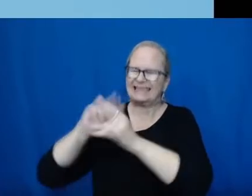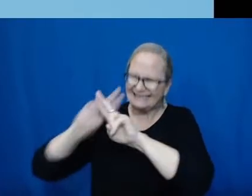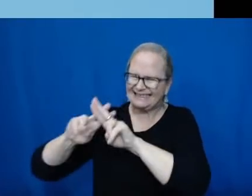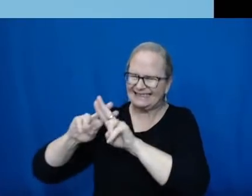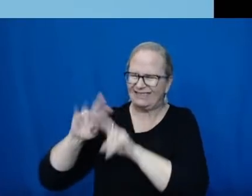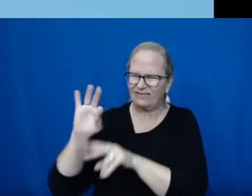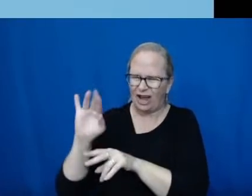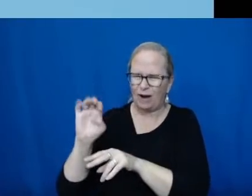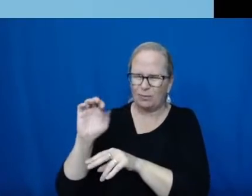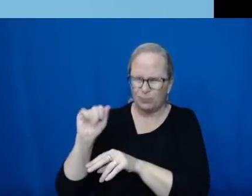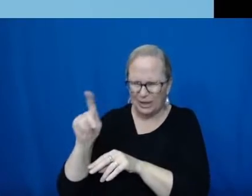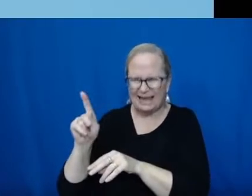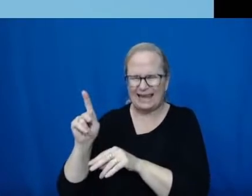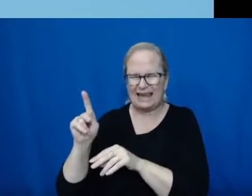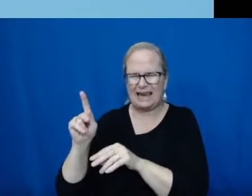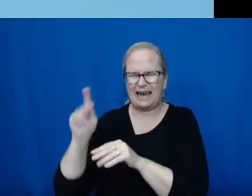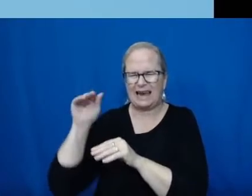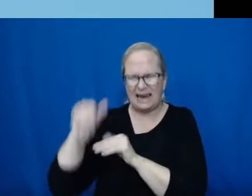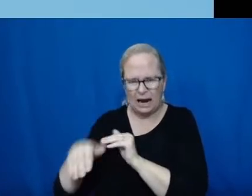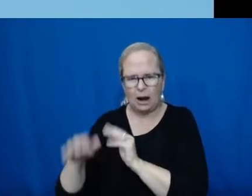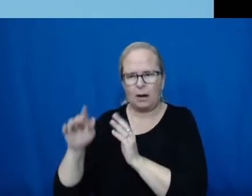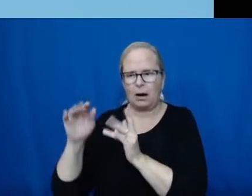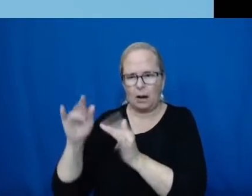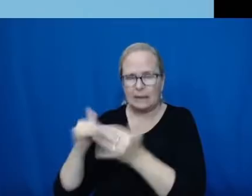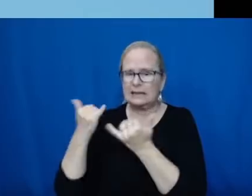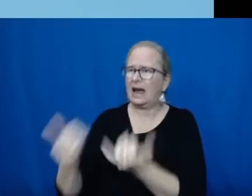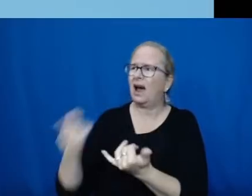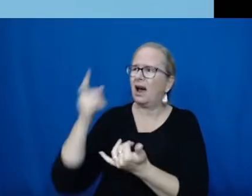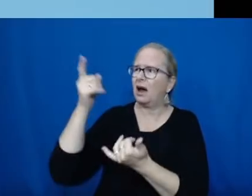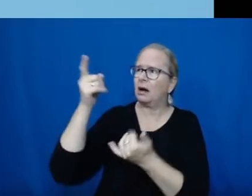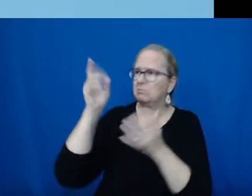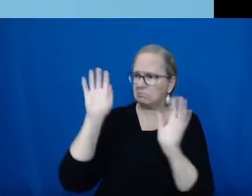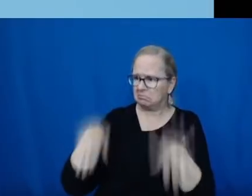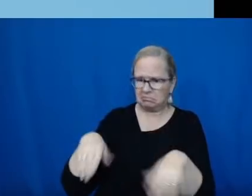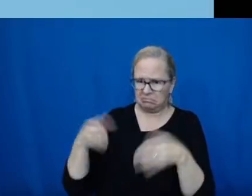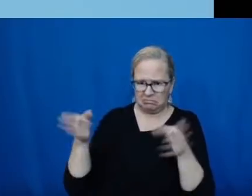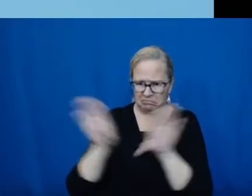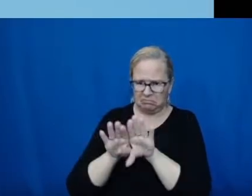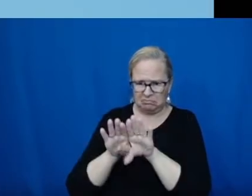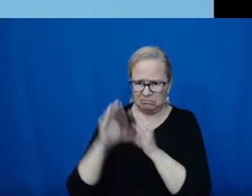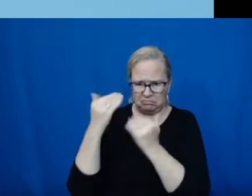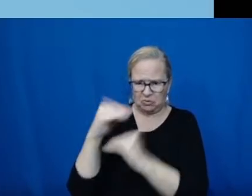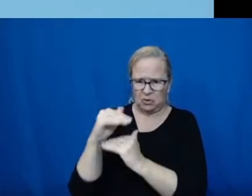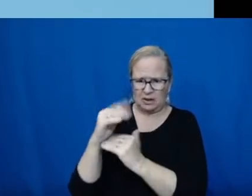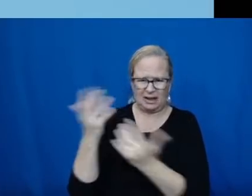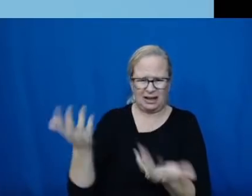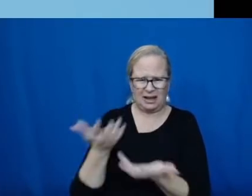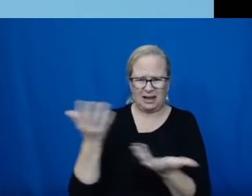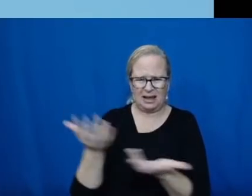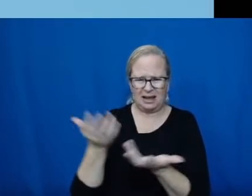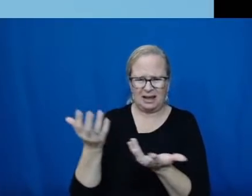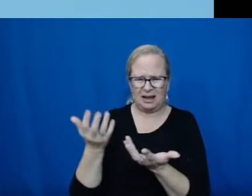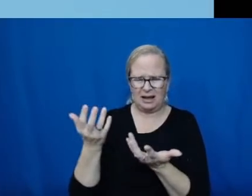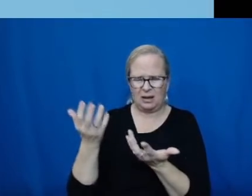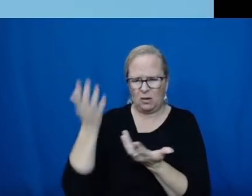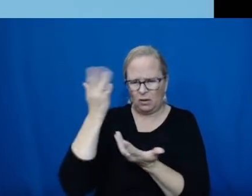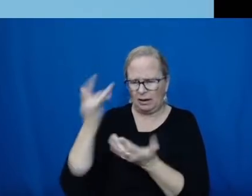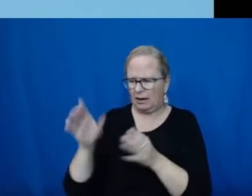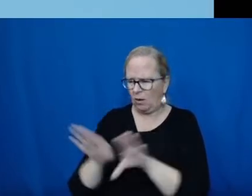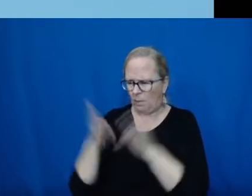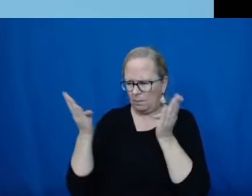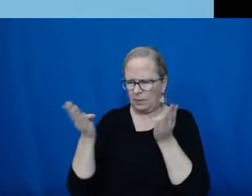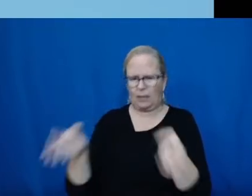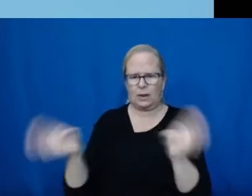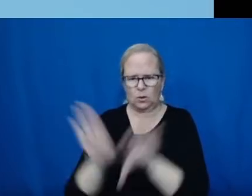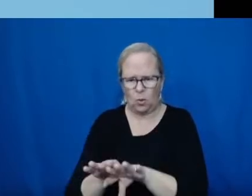another wave. Why is it happening? Why they didn't solve the problem totally? And that's because we always